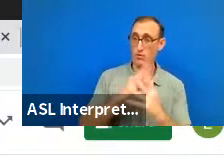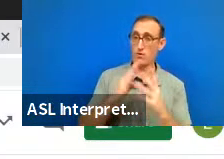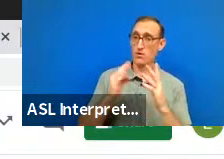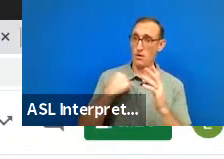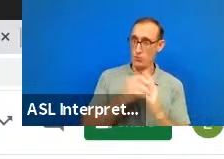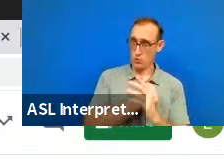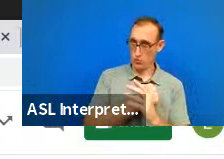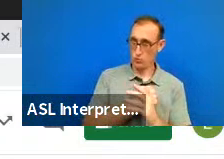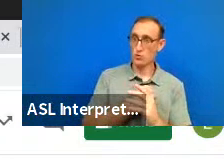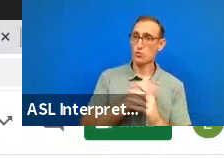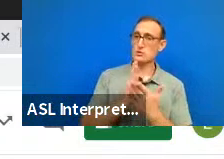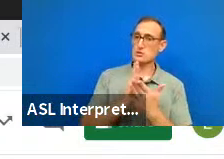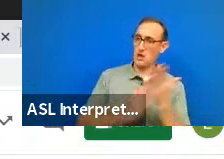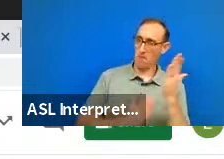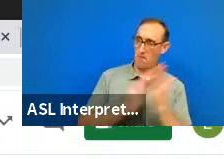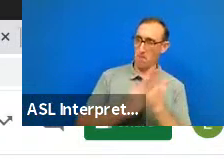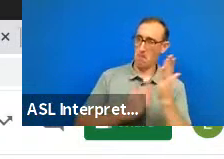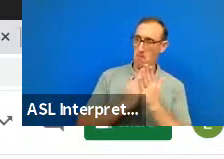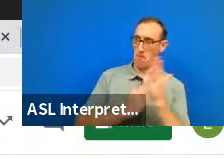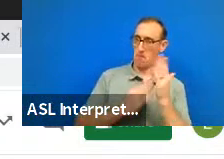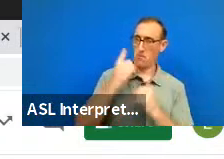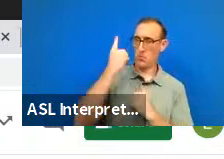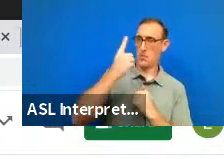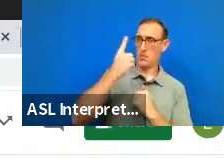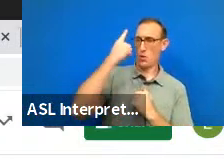board members were closely allied with